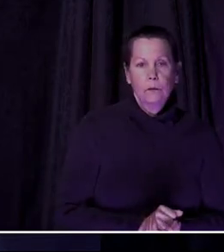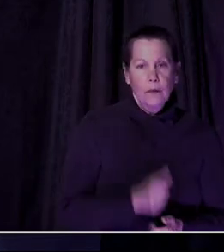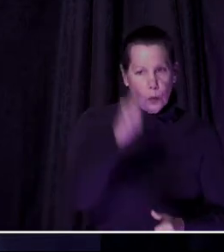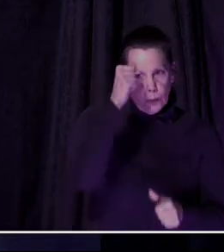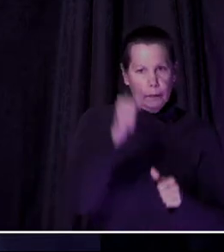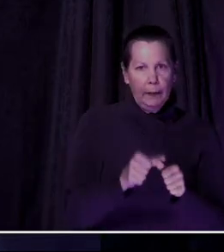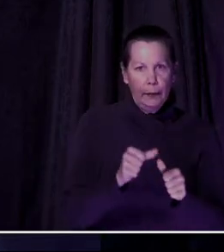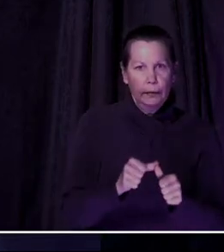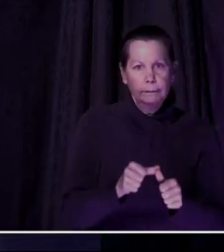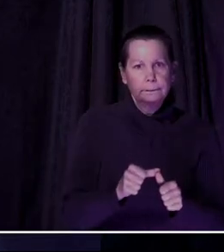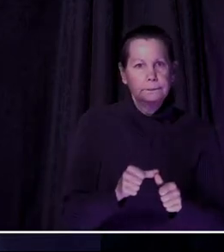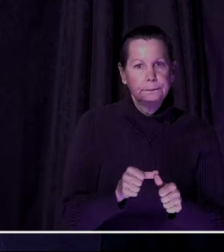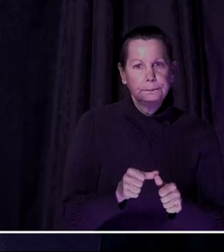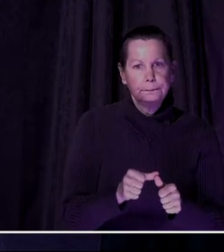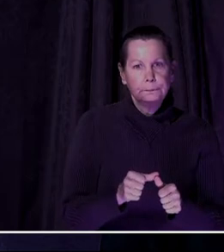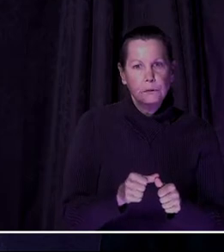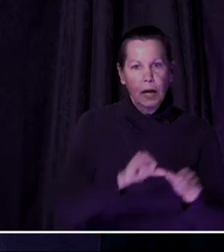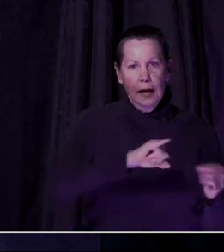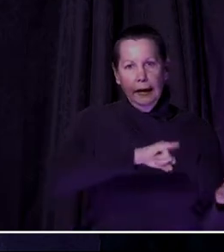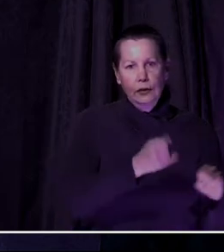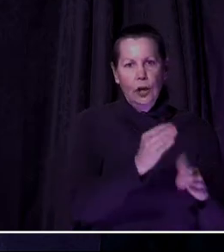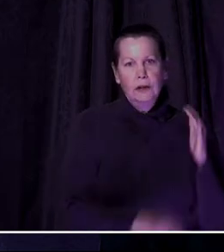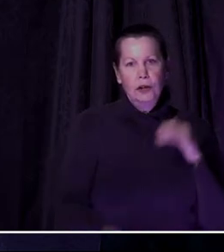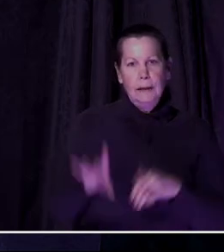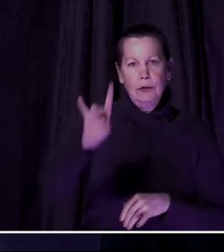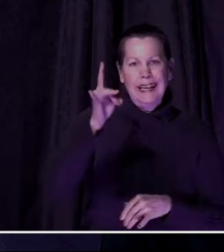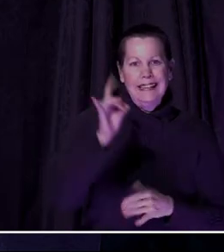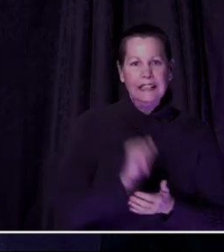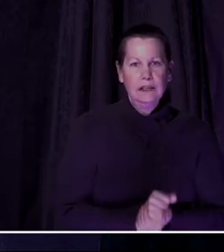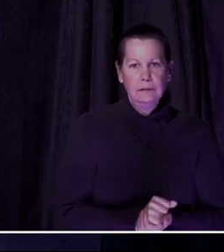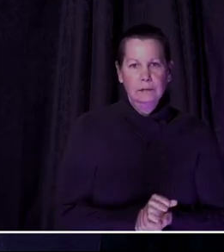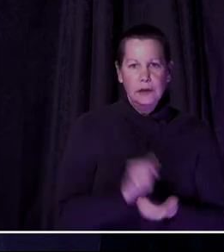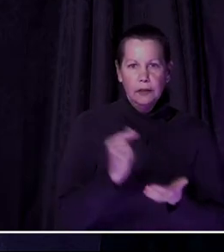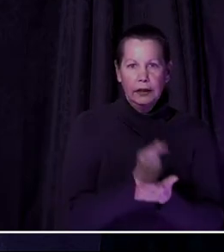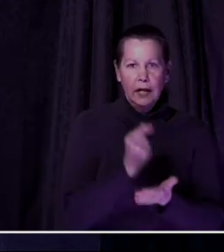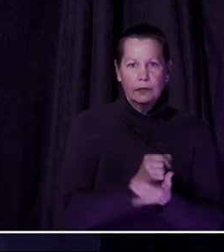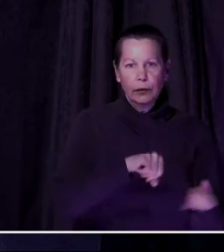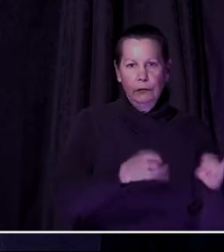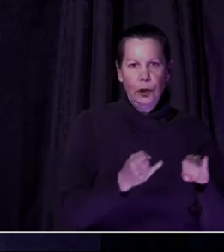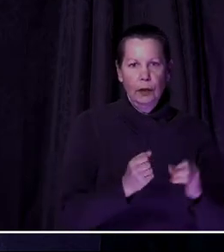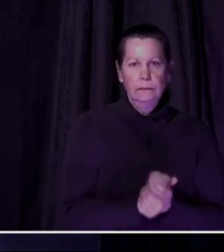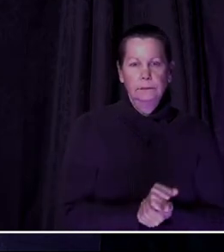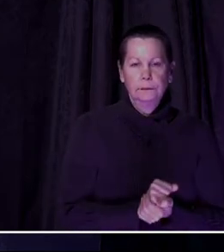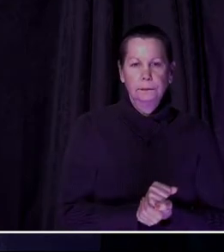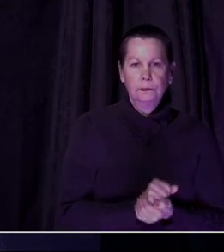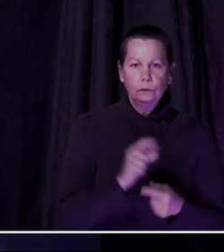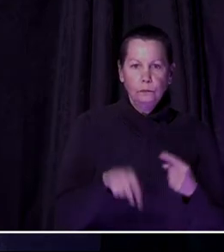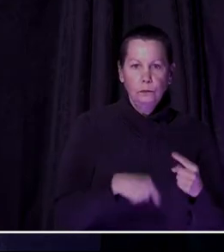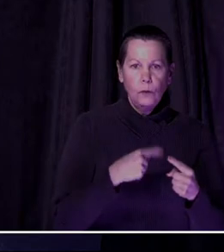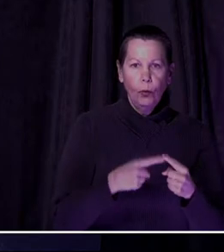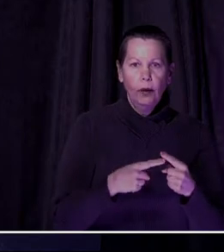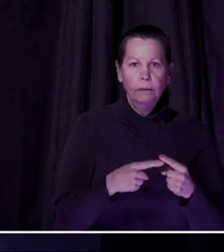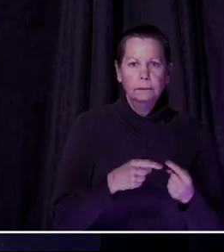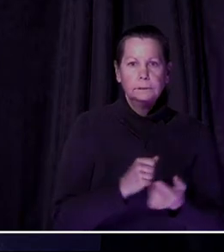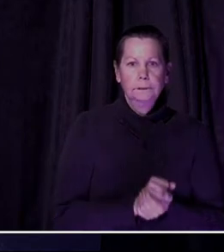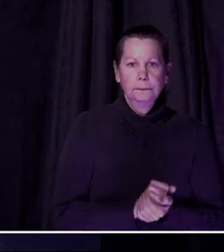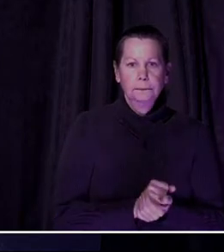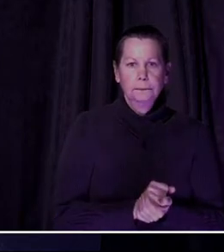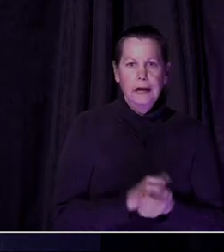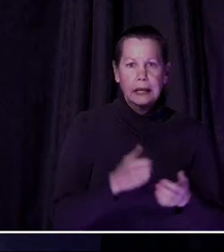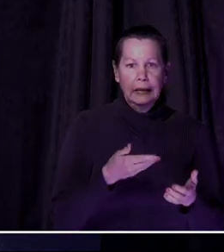Remember in John 18, the Gospel of John, when they